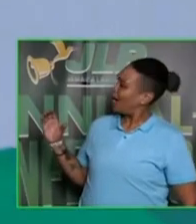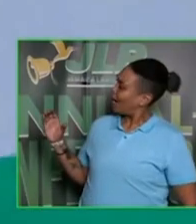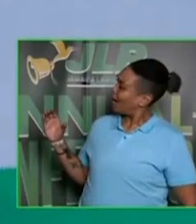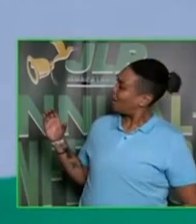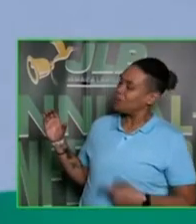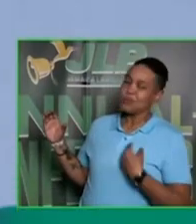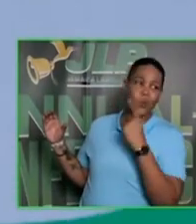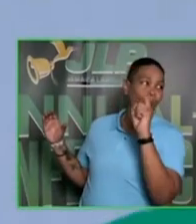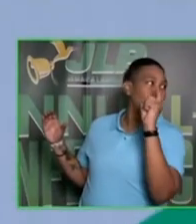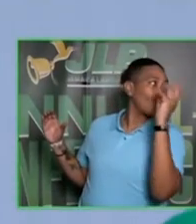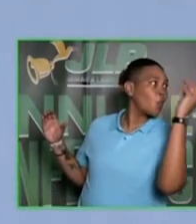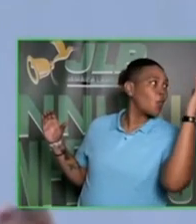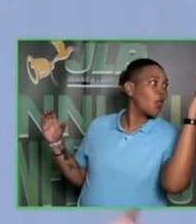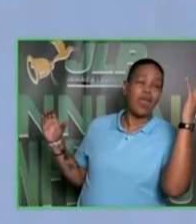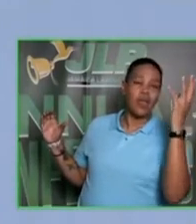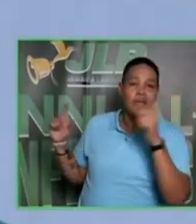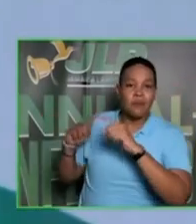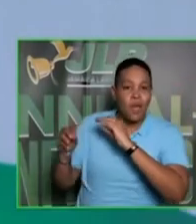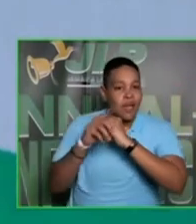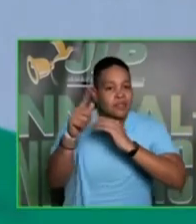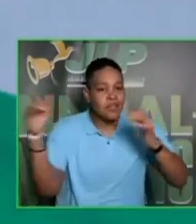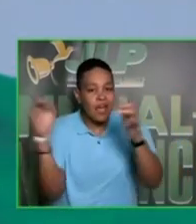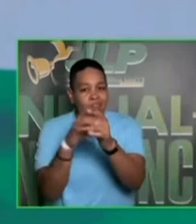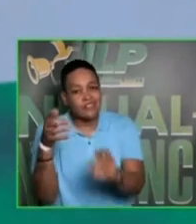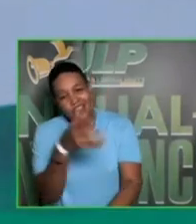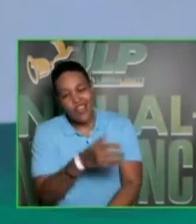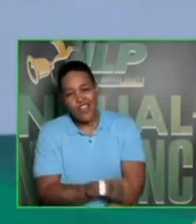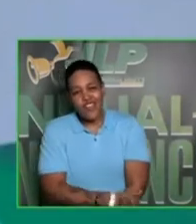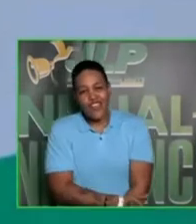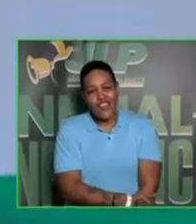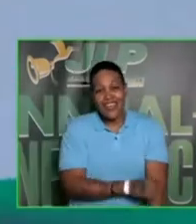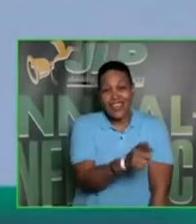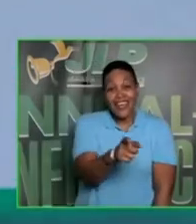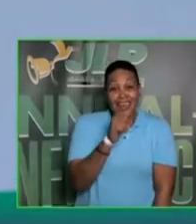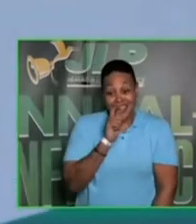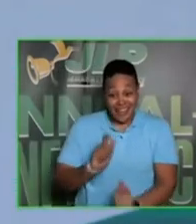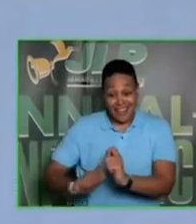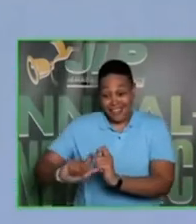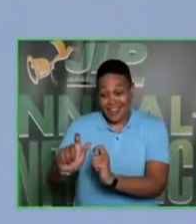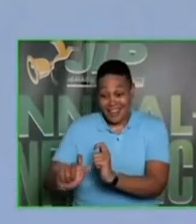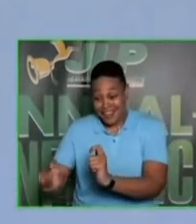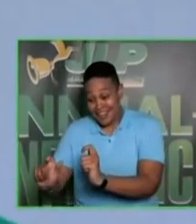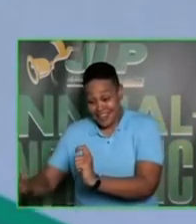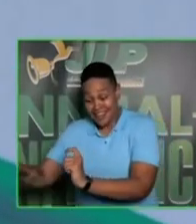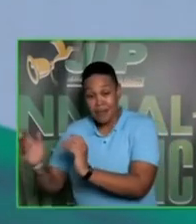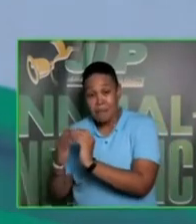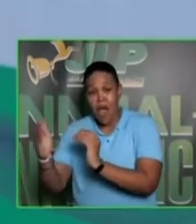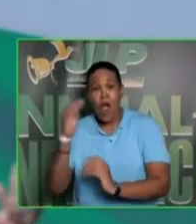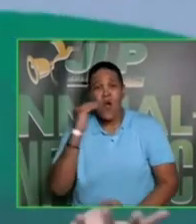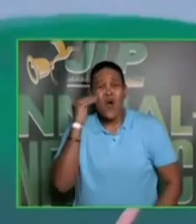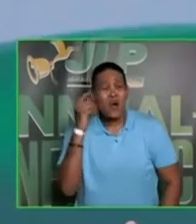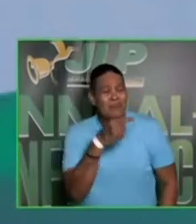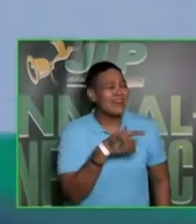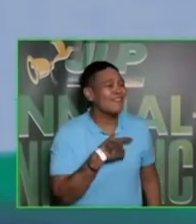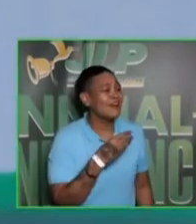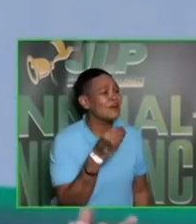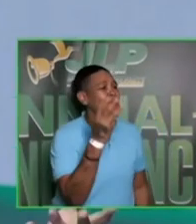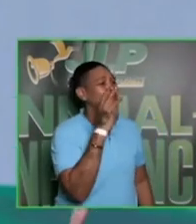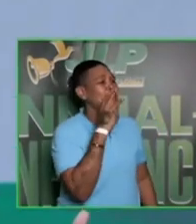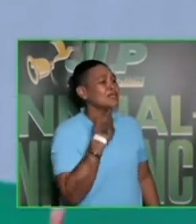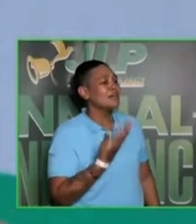pay. But there is a connection there. There is a pipe that runs past their home, but they just don't have